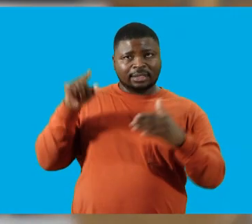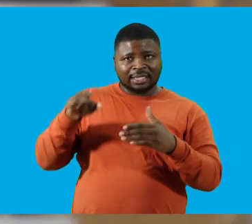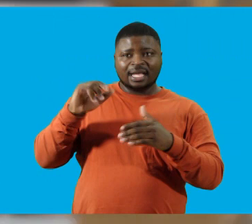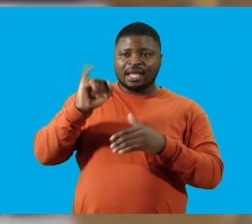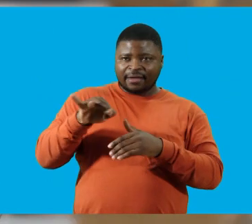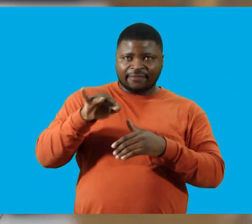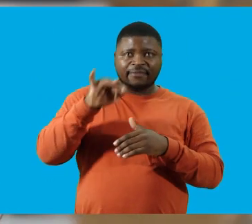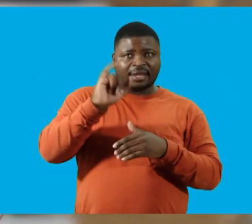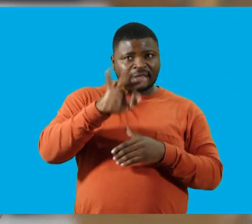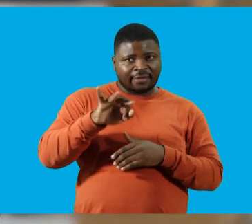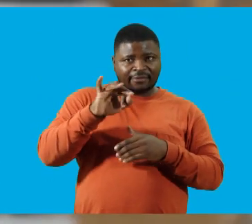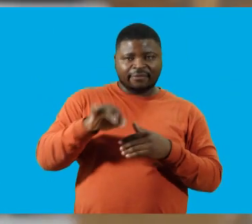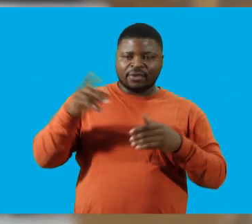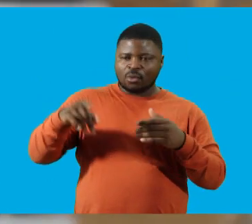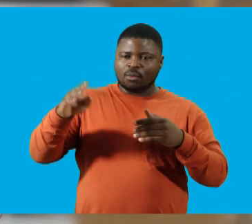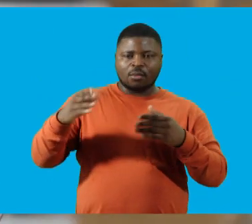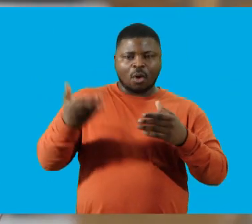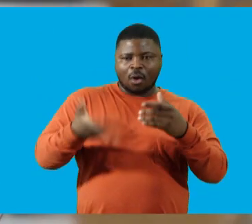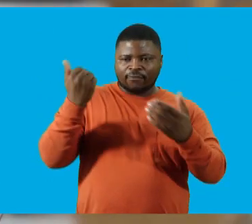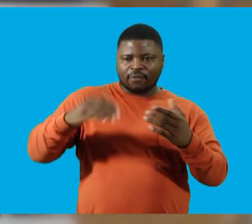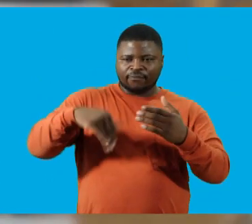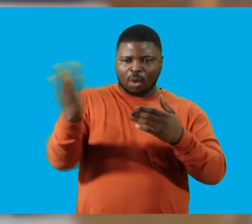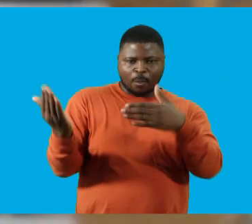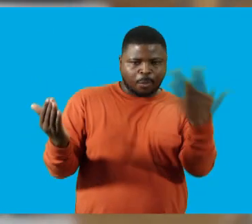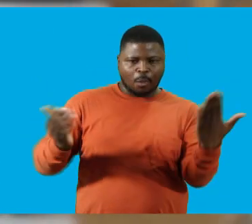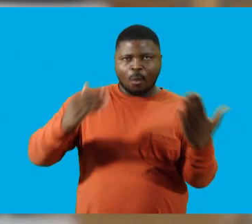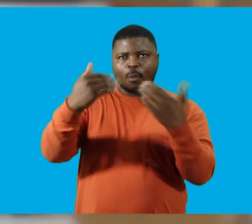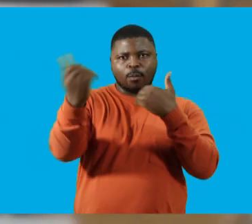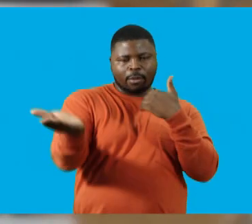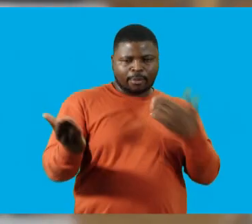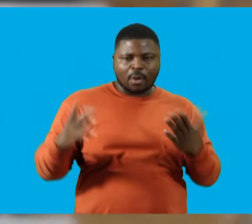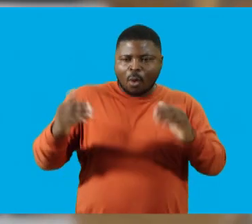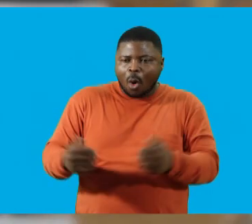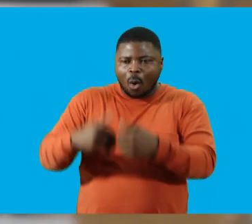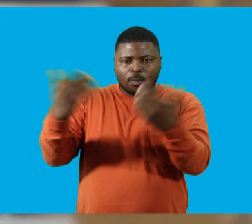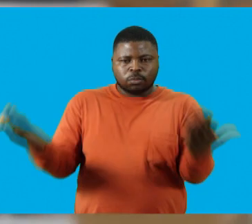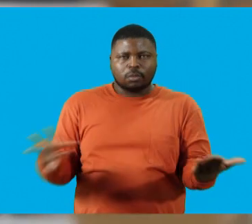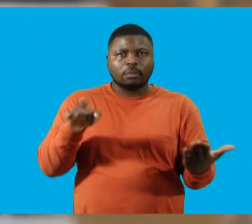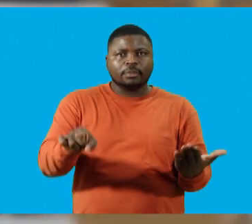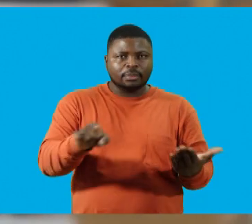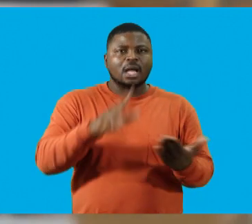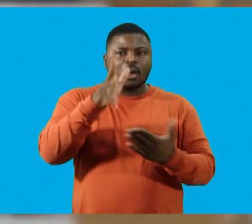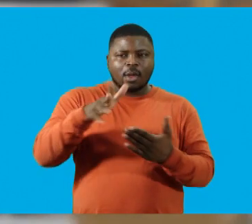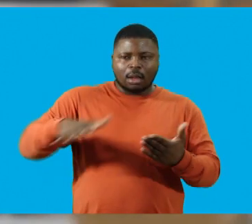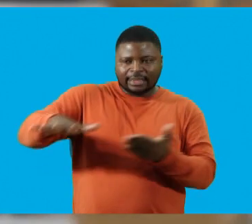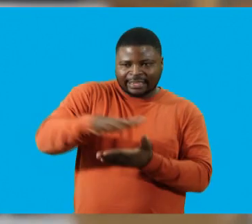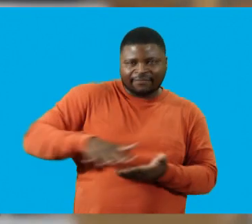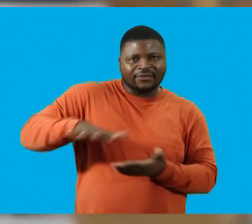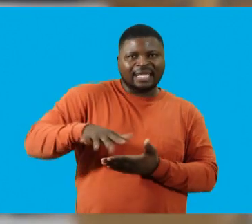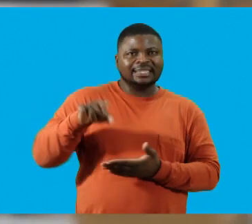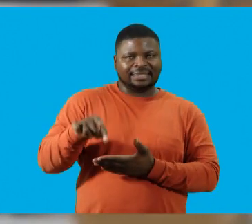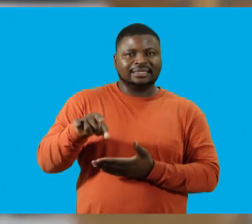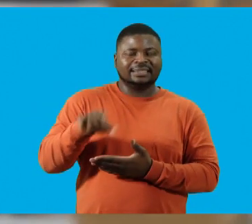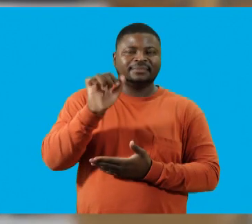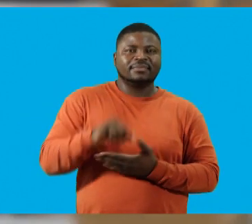if you unfold it and make it flat like a paper, all that cardboard is going to be the surface